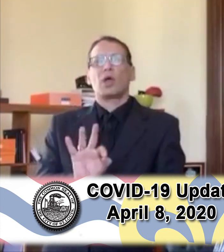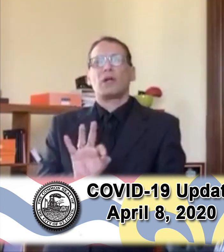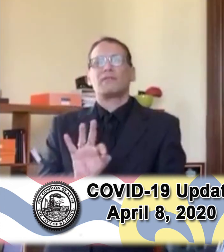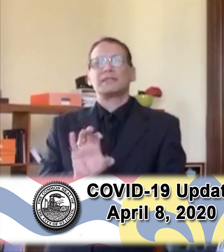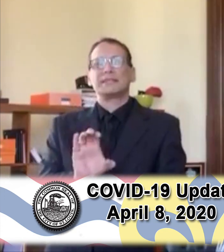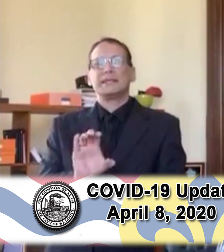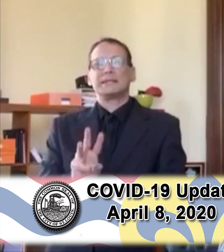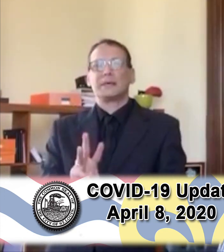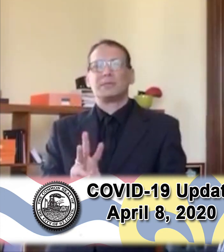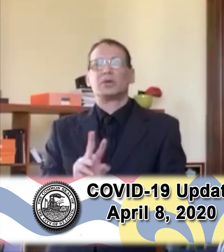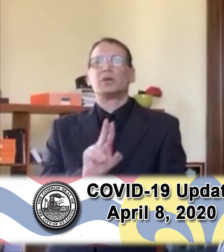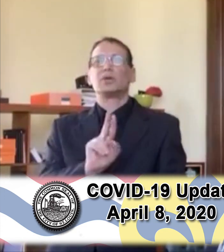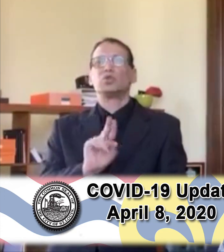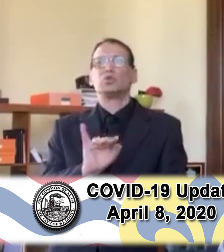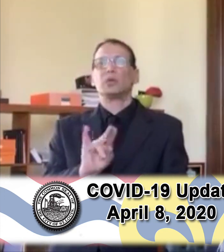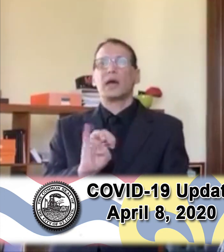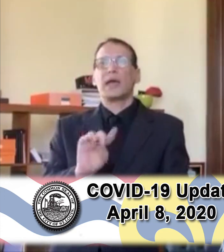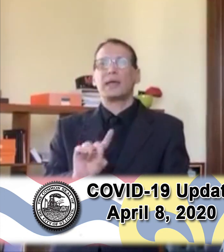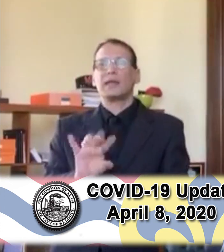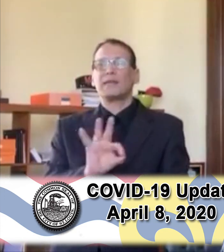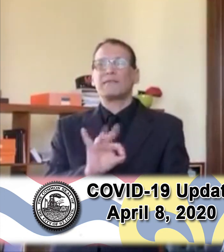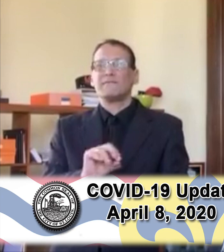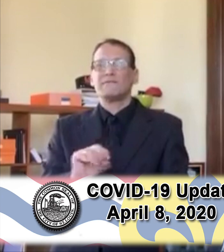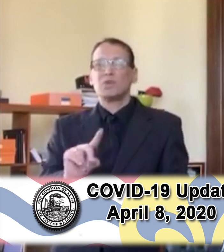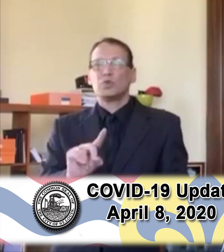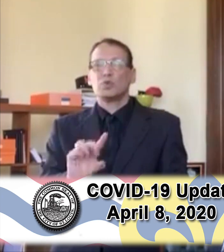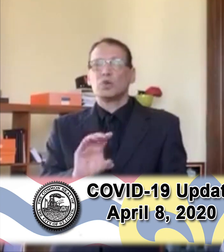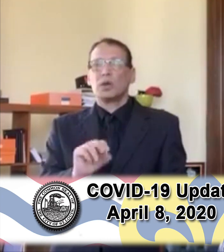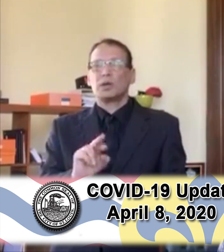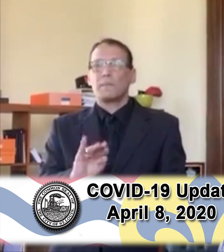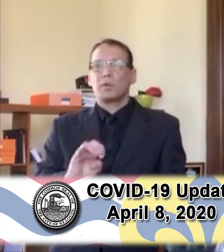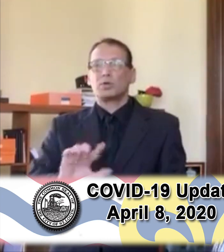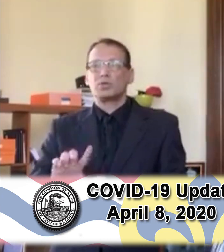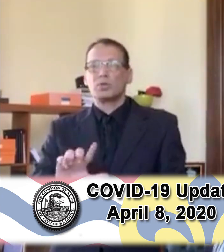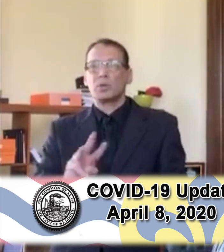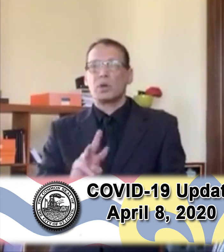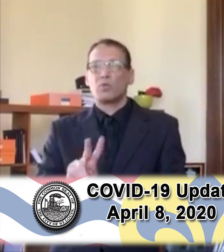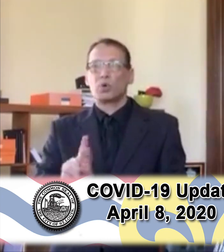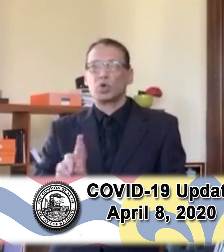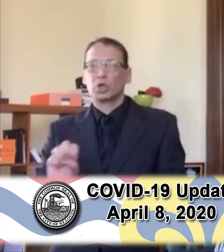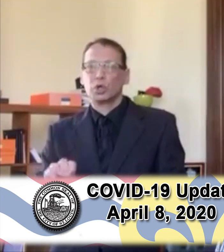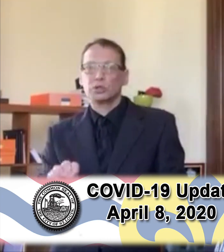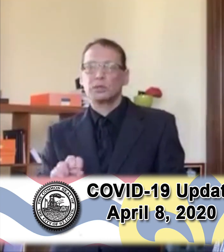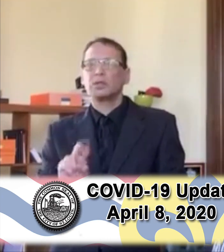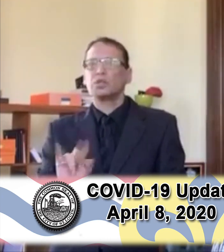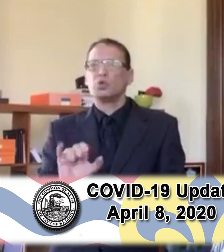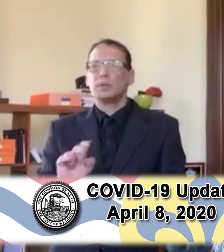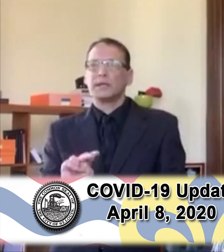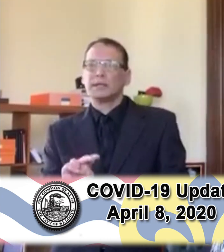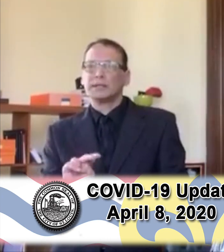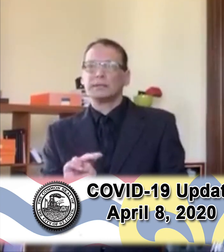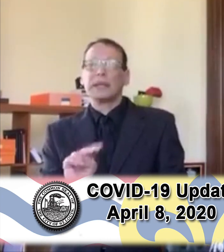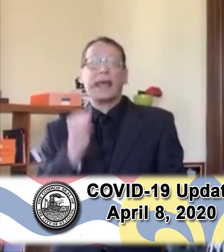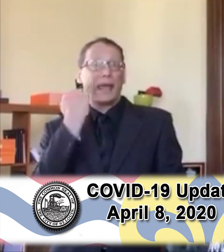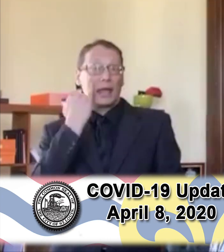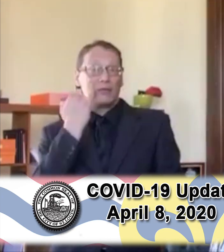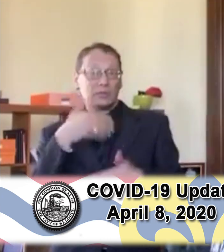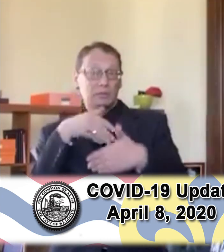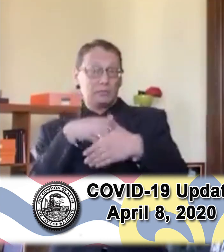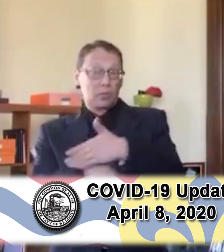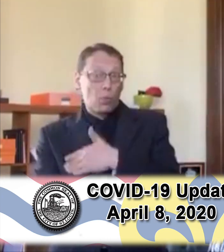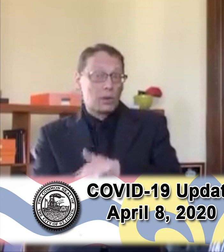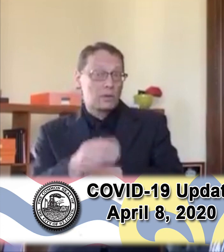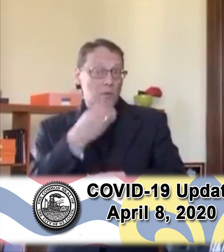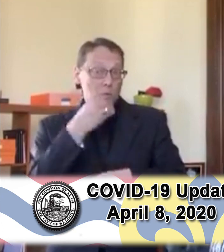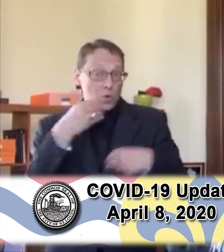United Food and Commercial Workers, has called for everyone who's going into a grocery store or a